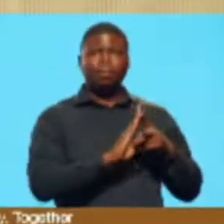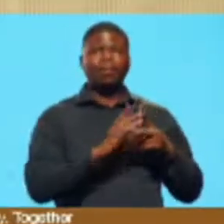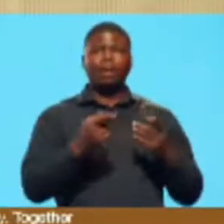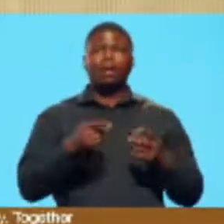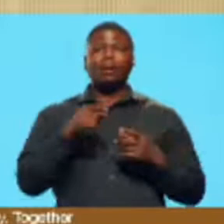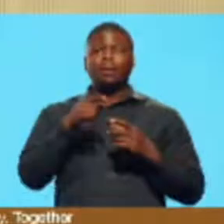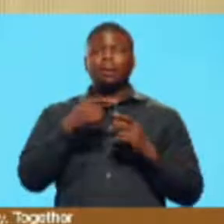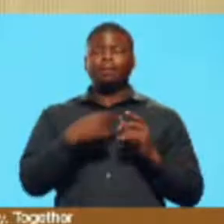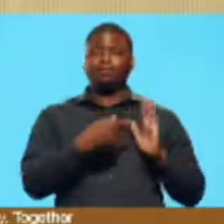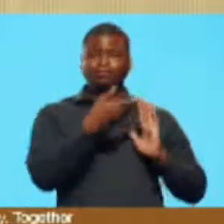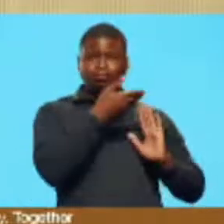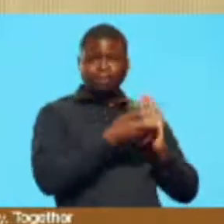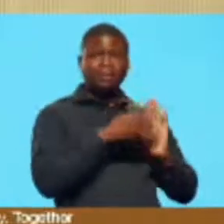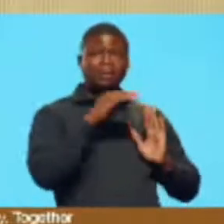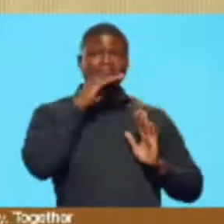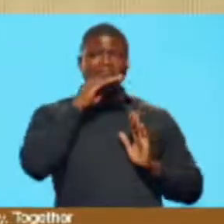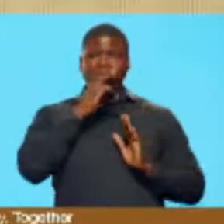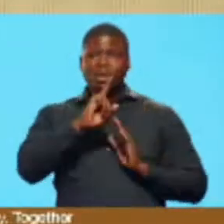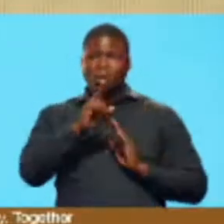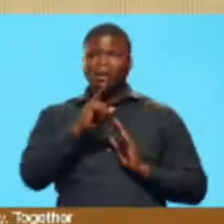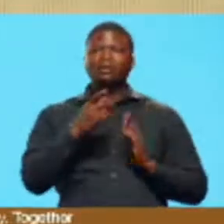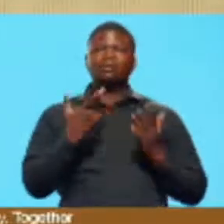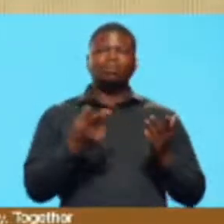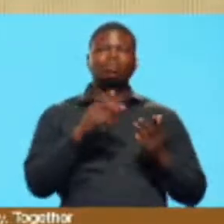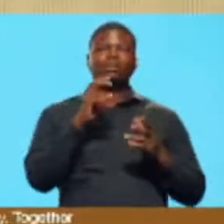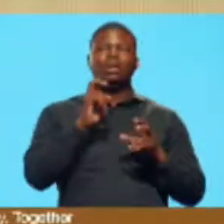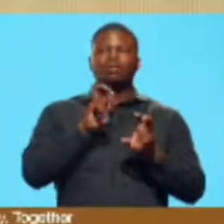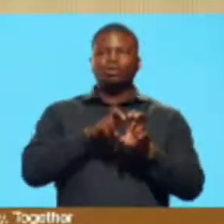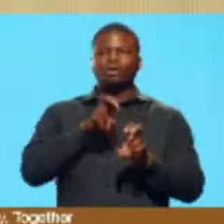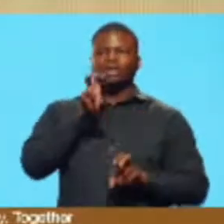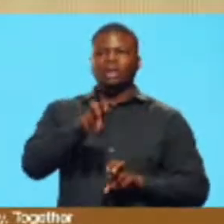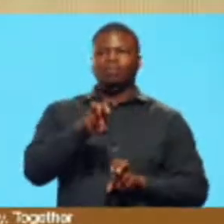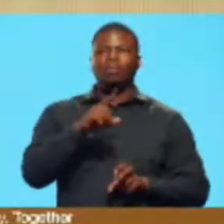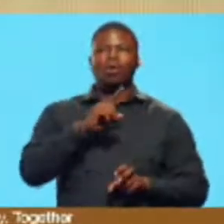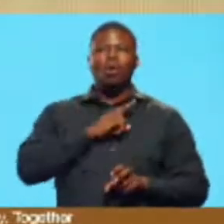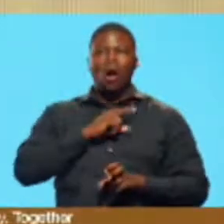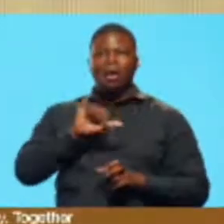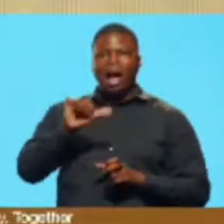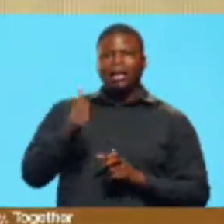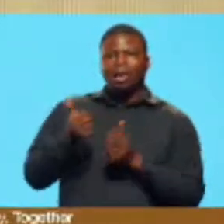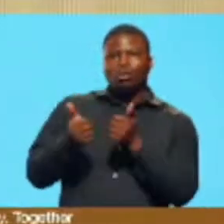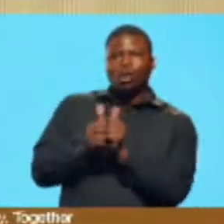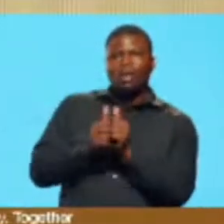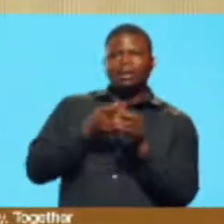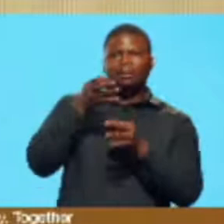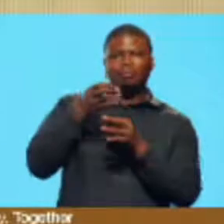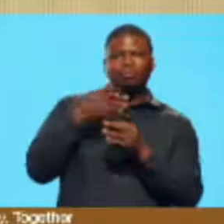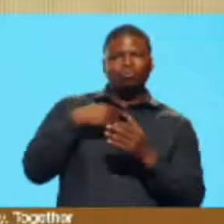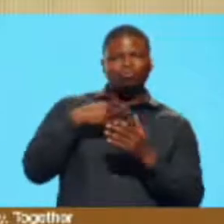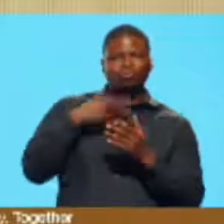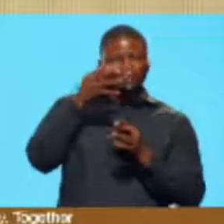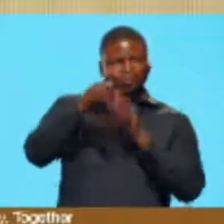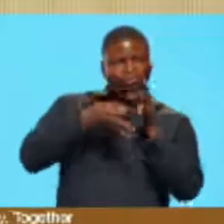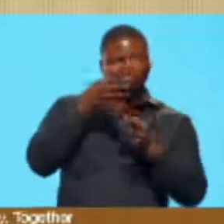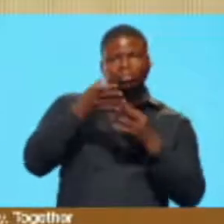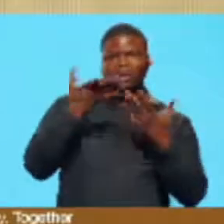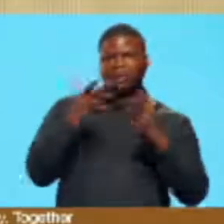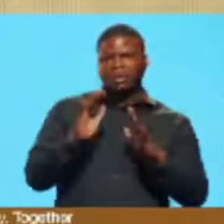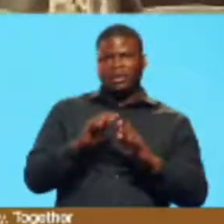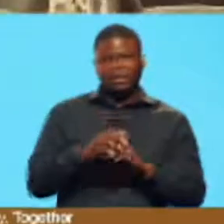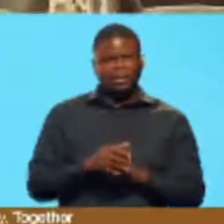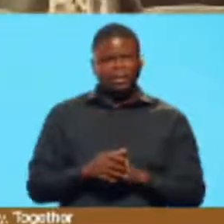of demographic dividend. I'm going to jump because my colleagues, they already explained what it means.